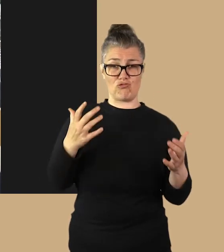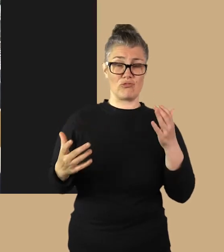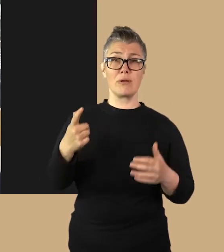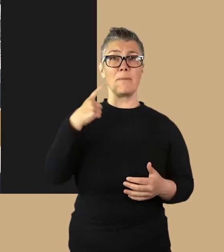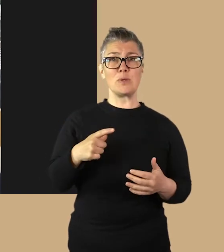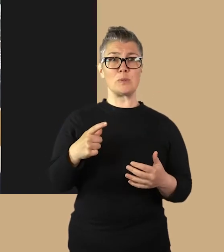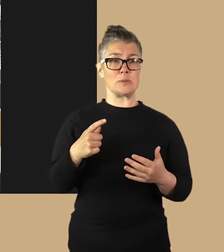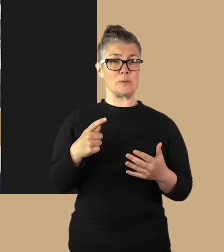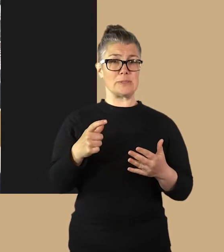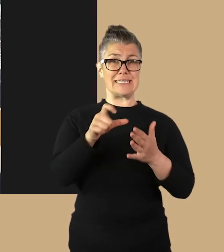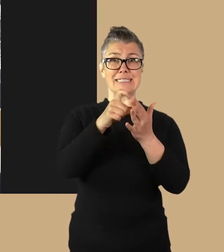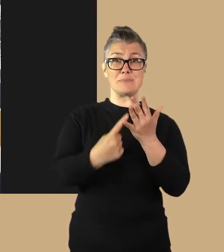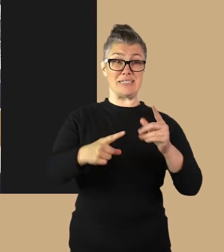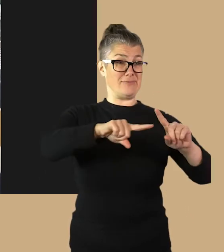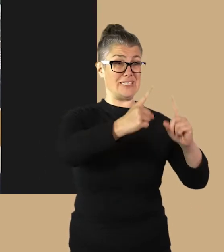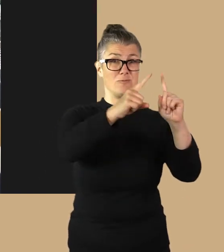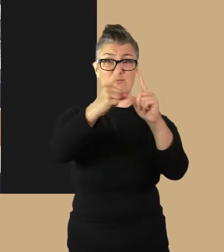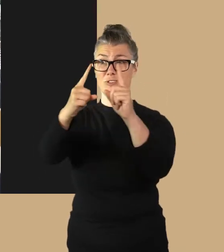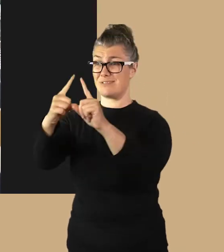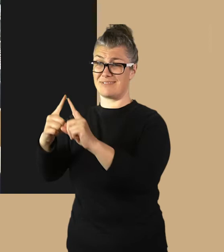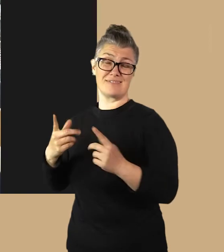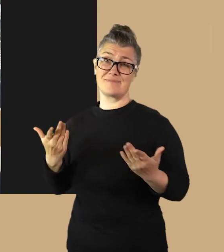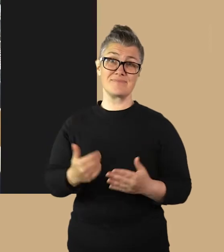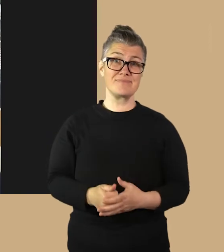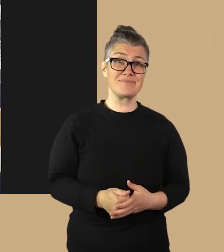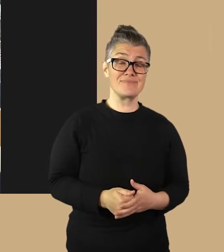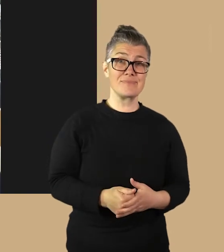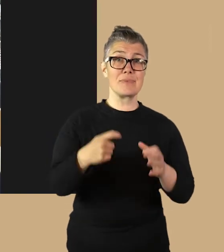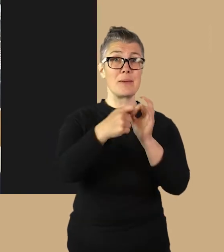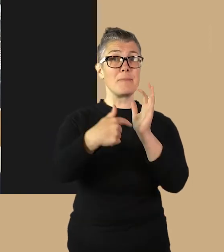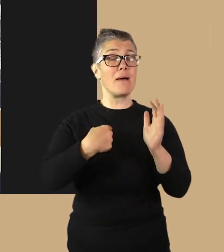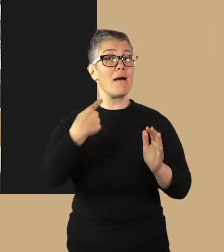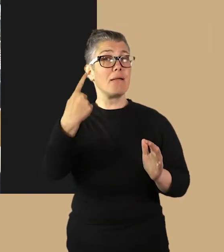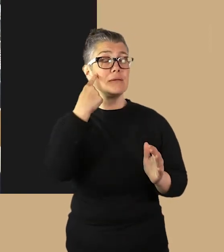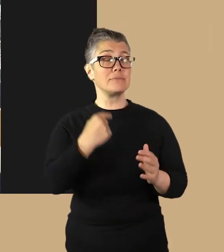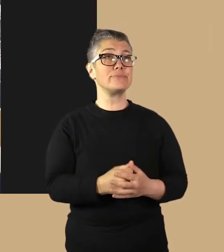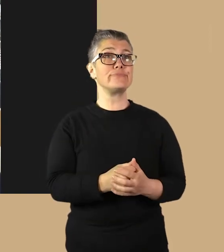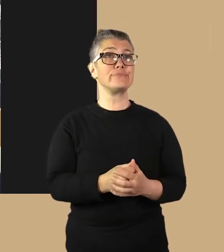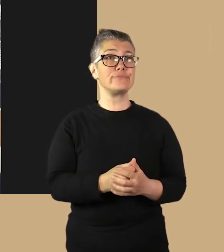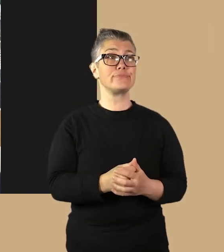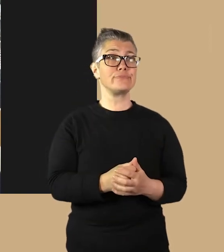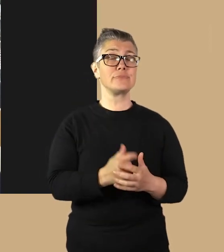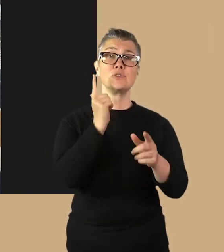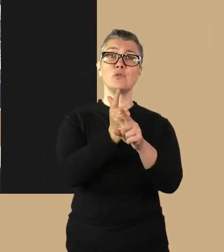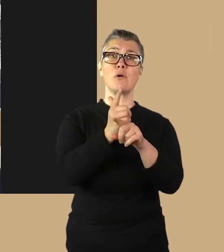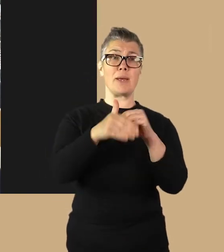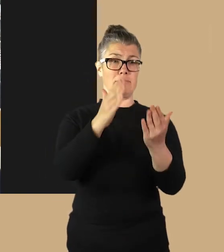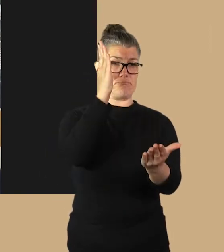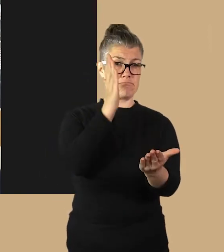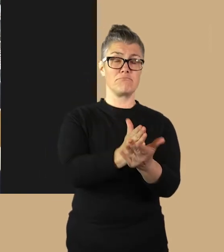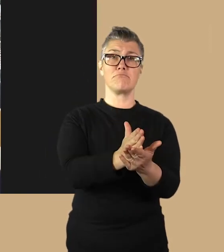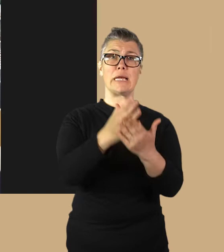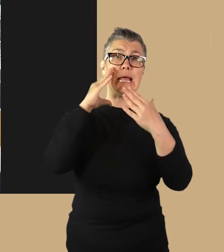because, disabilities present in different ways. But I would say that if we're talking about the